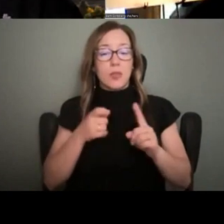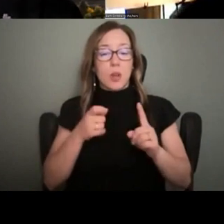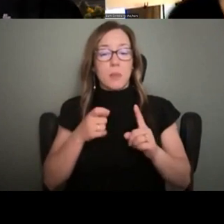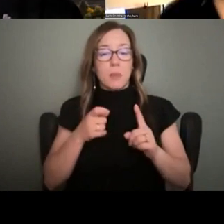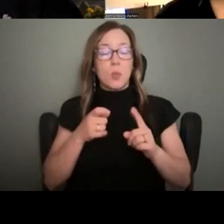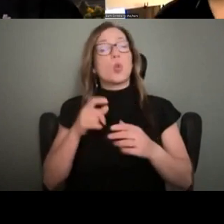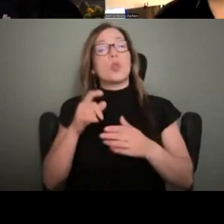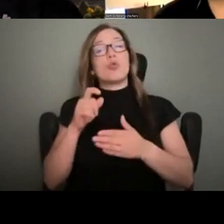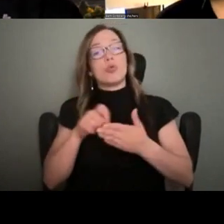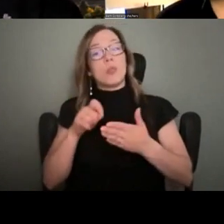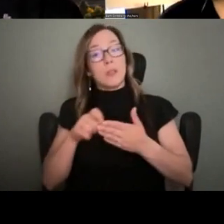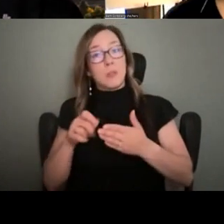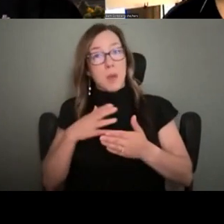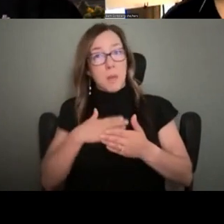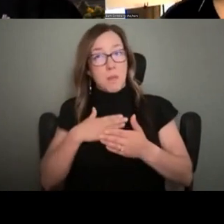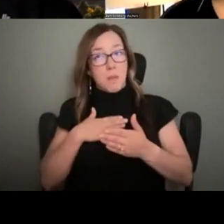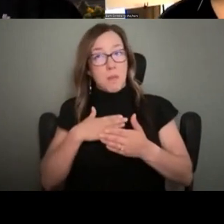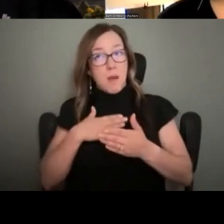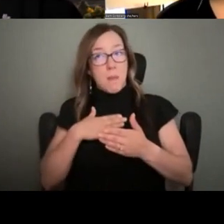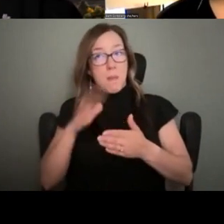written by one of my volunteer